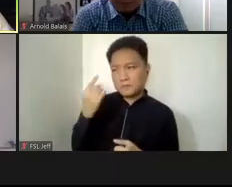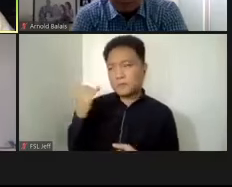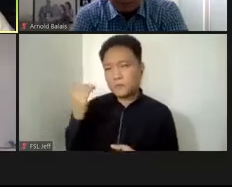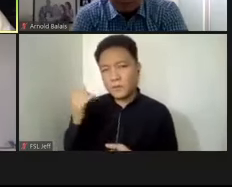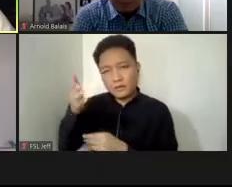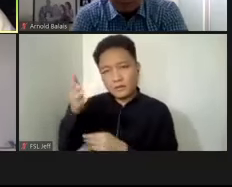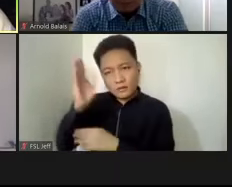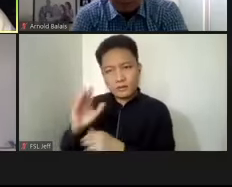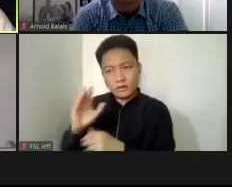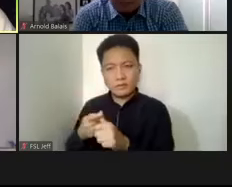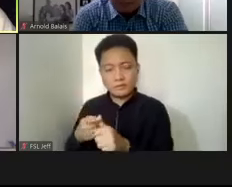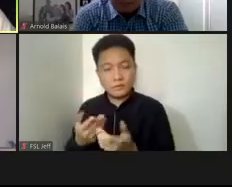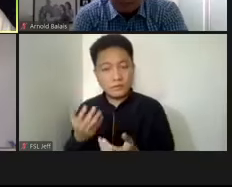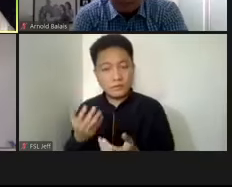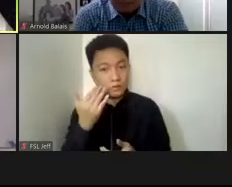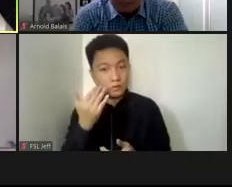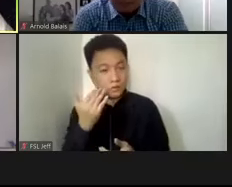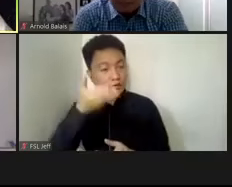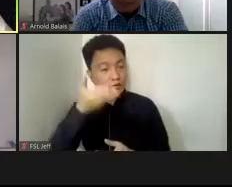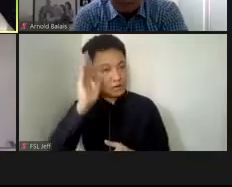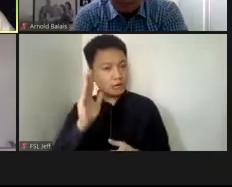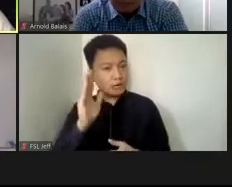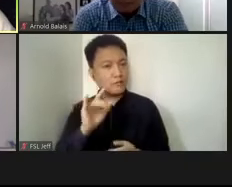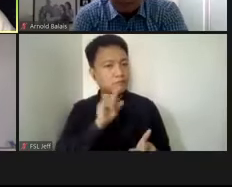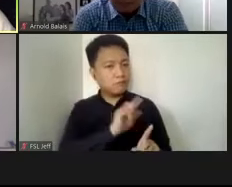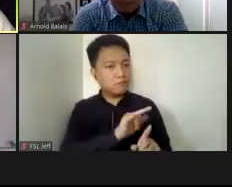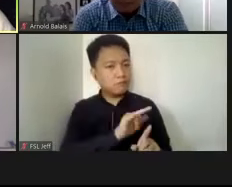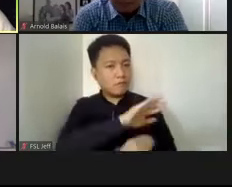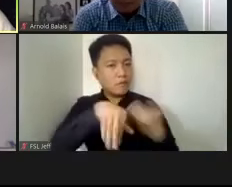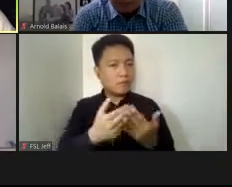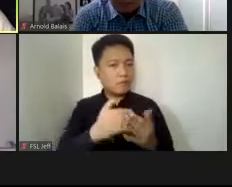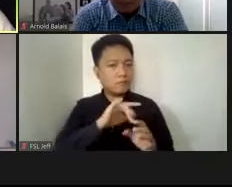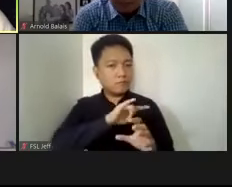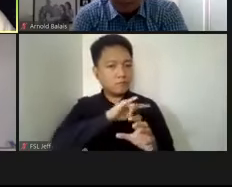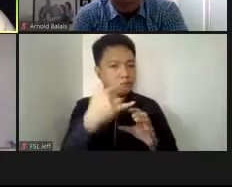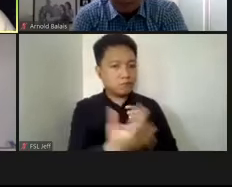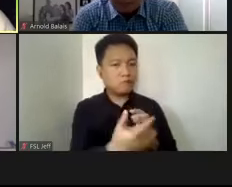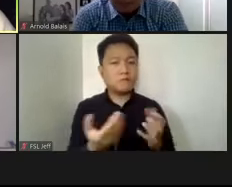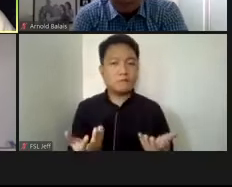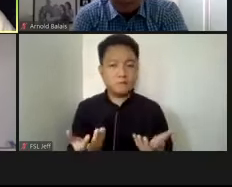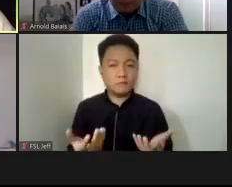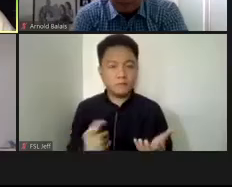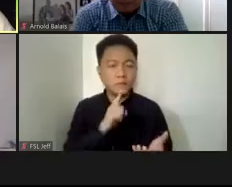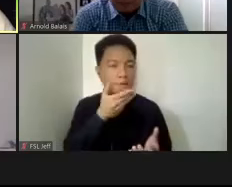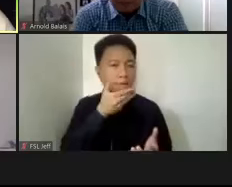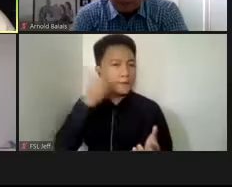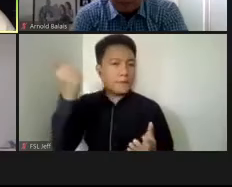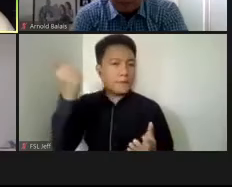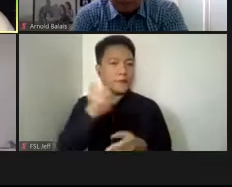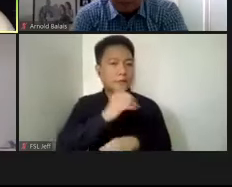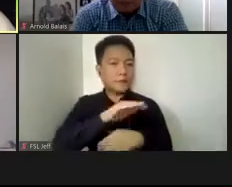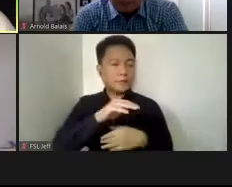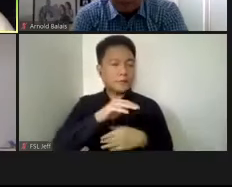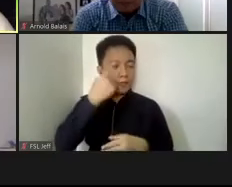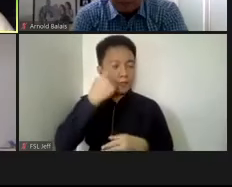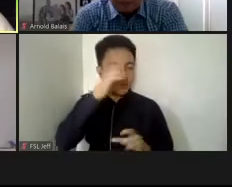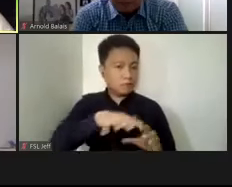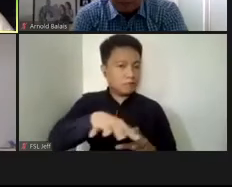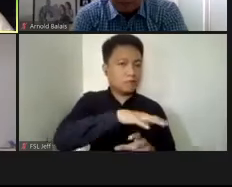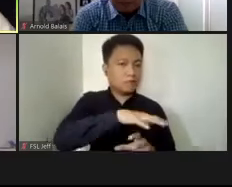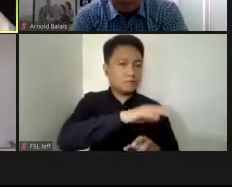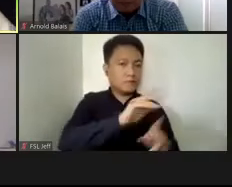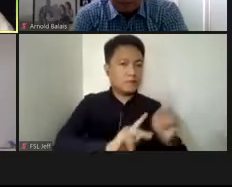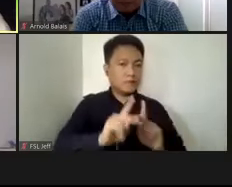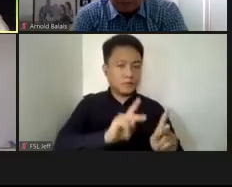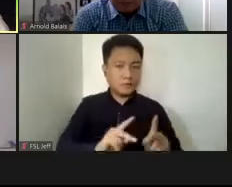best for everyone. So whatever he puts before you is for the good of all. Okay. And I said,